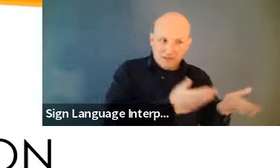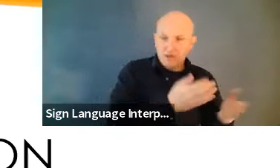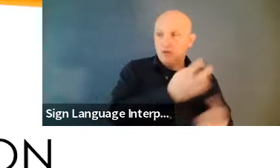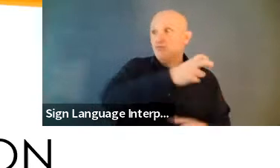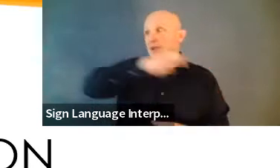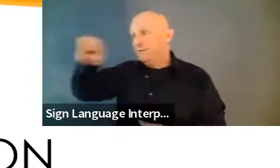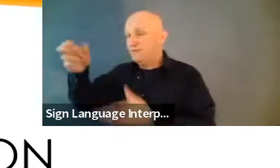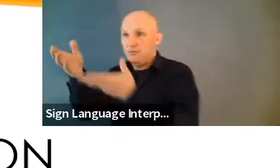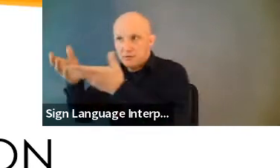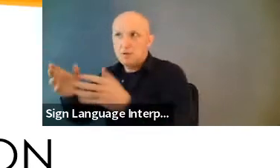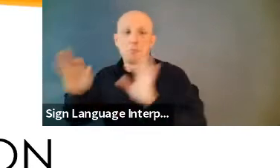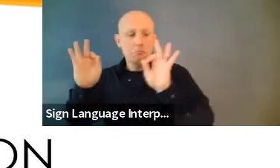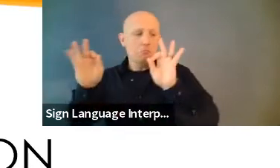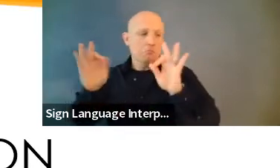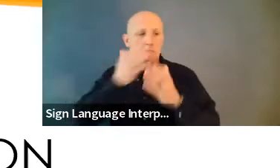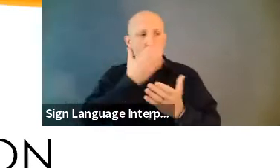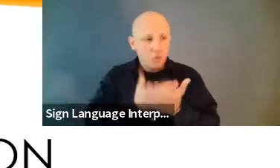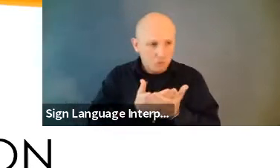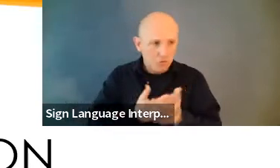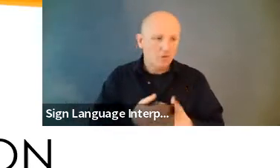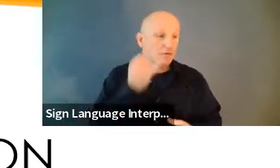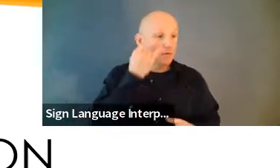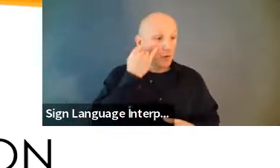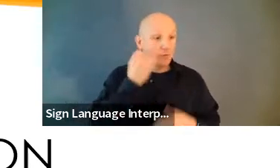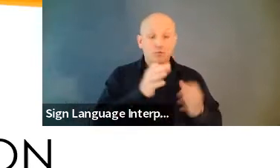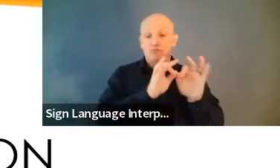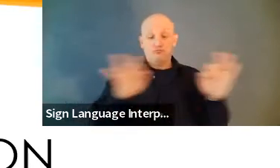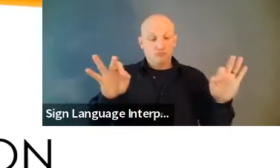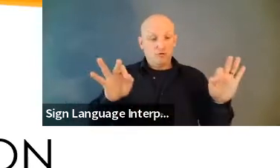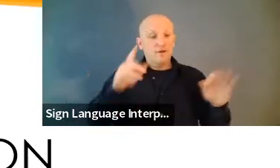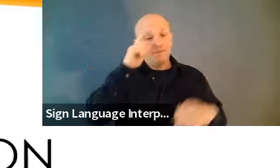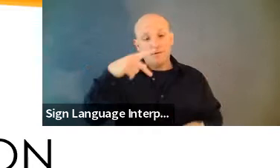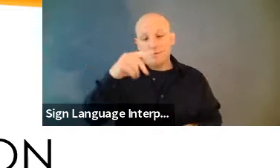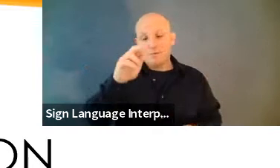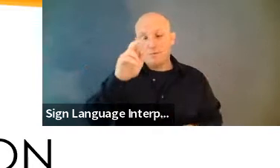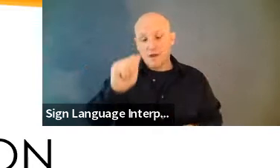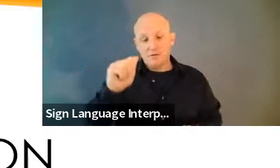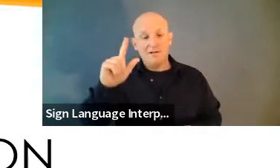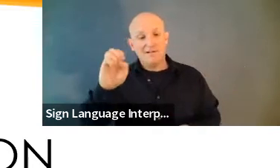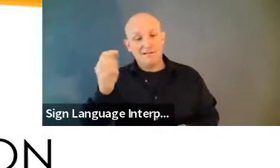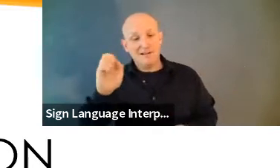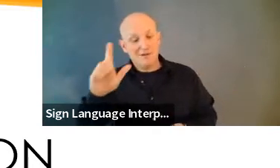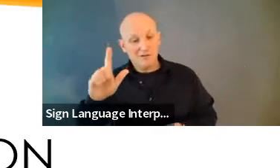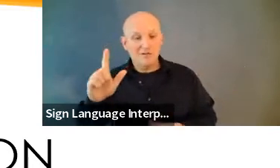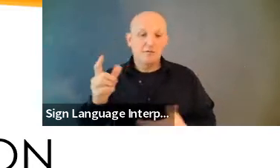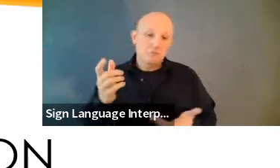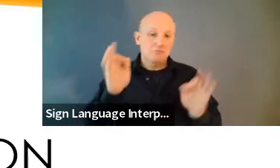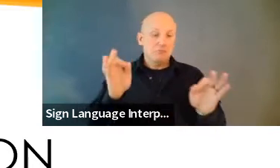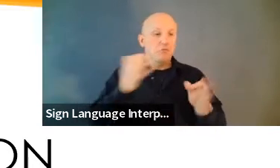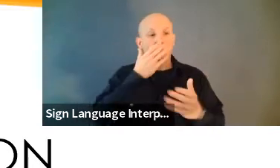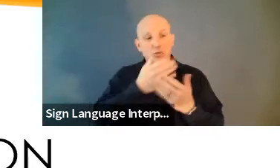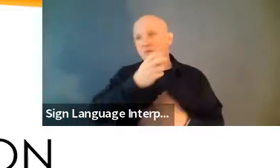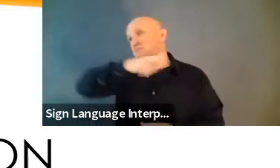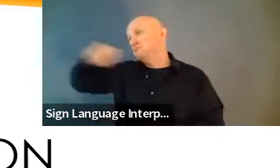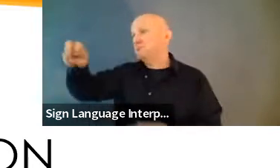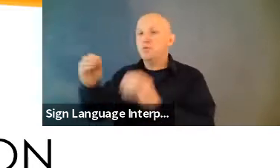awesome paralegal degree, do it a few years, think about whether you really want to go to law school and take on more education or not, but